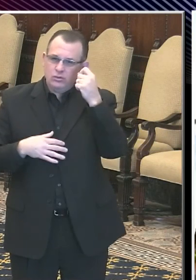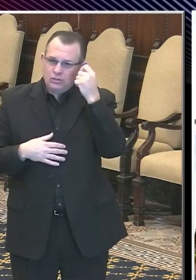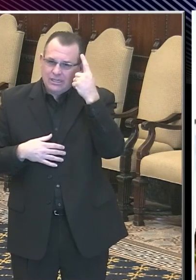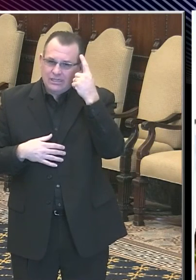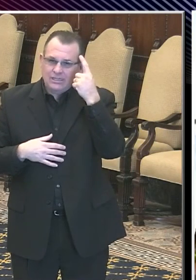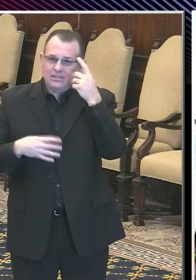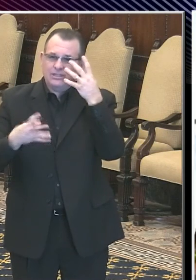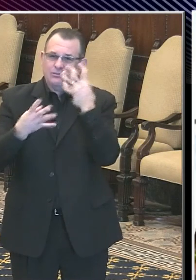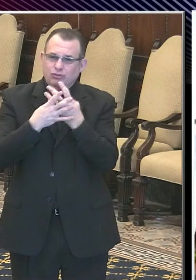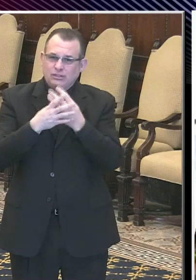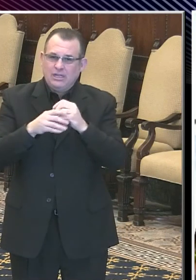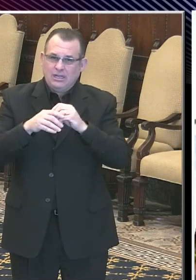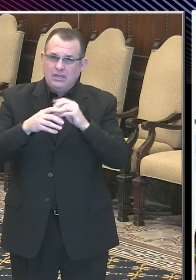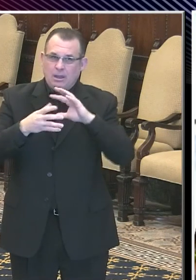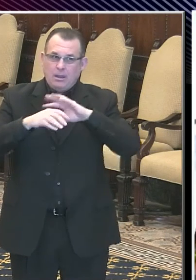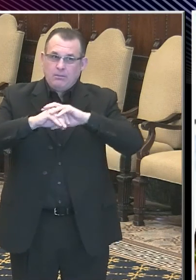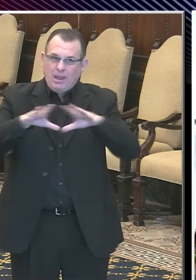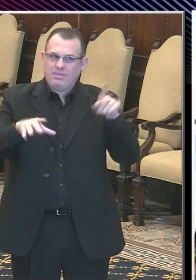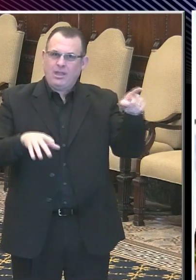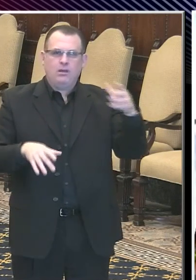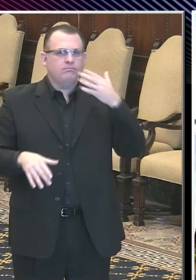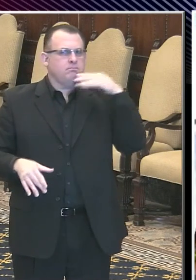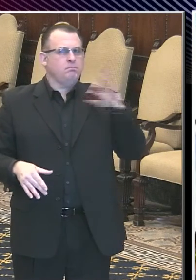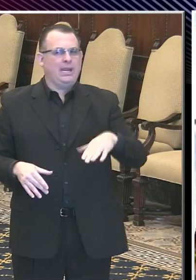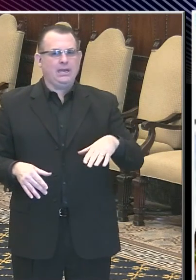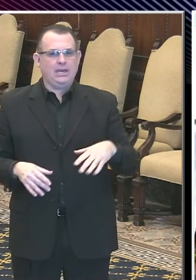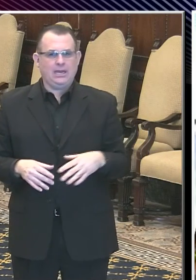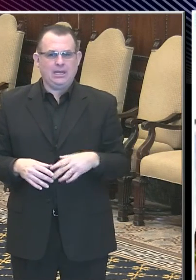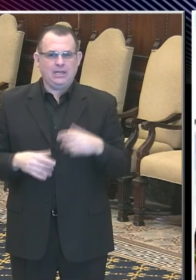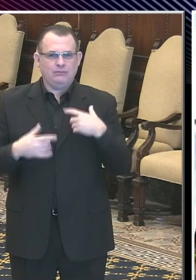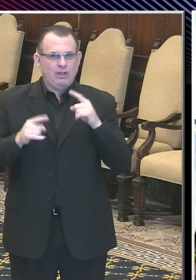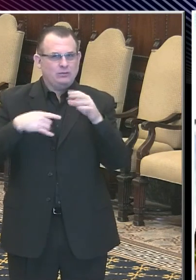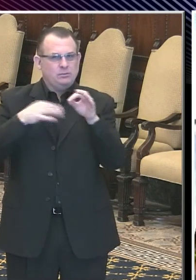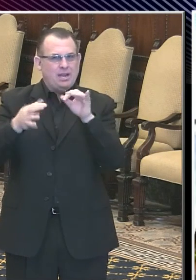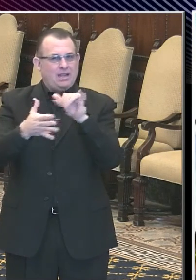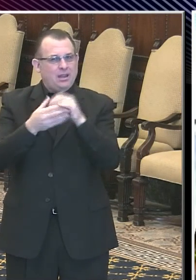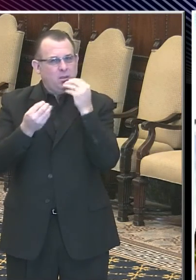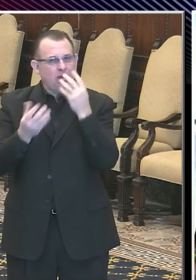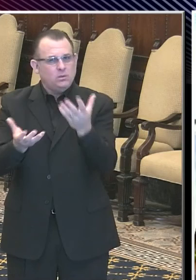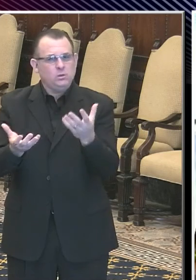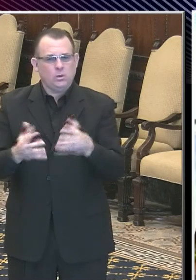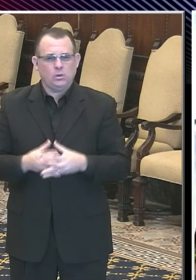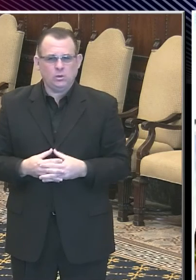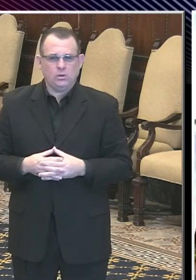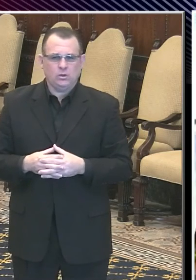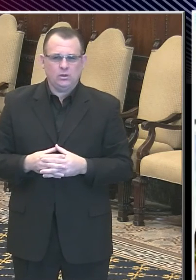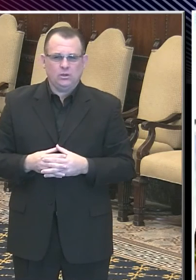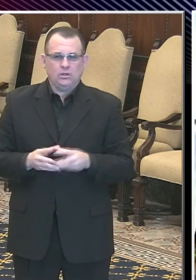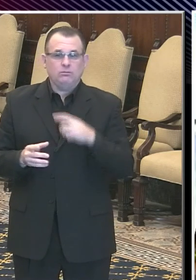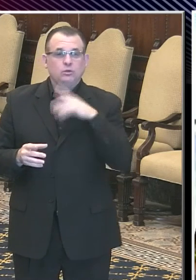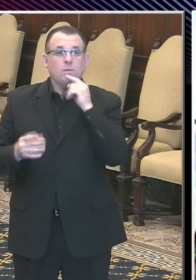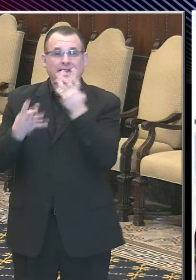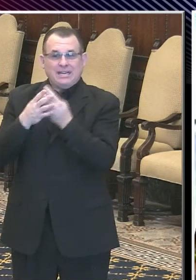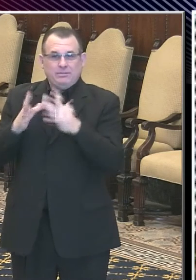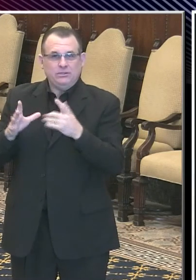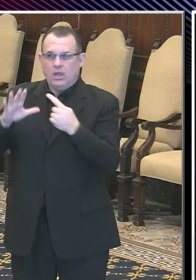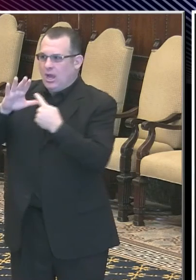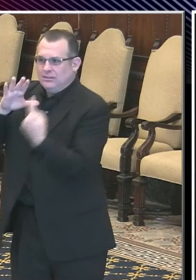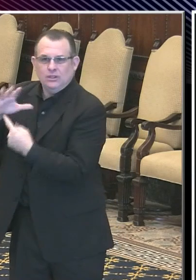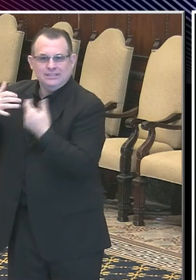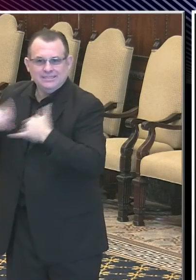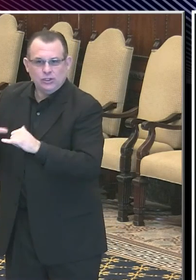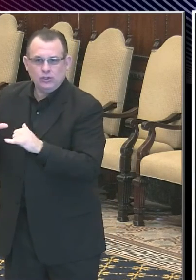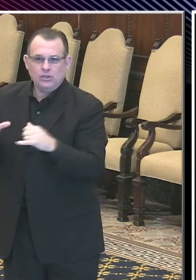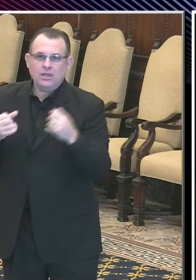prisons itself. I think that's what we're trying to get to when we talk about those inmates who are still in isolation. And you